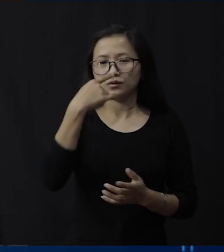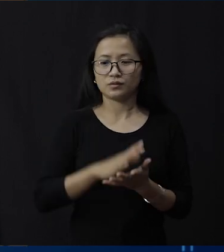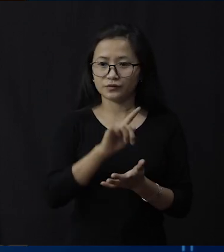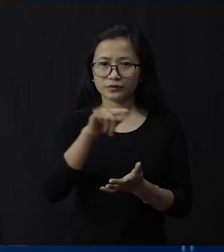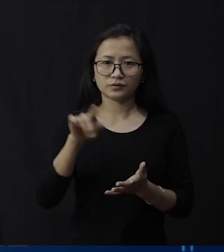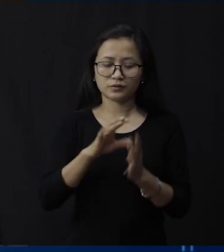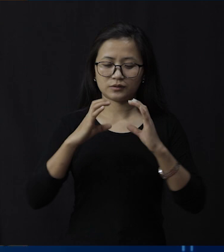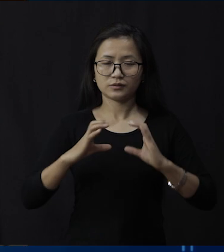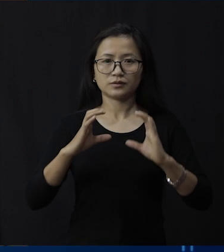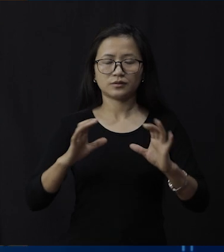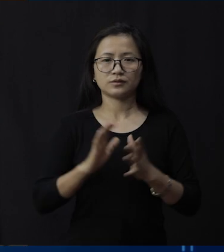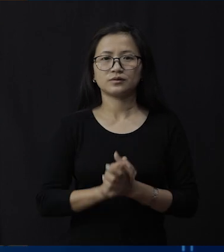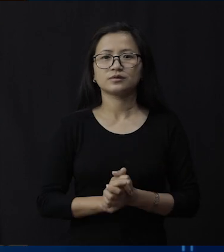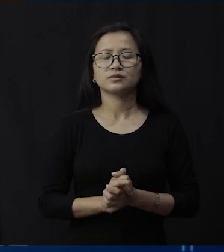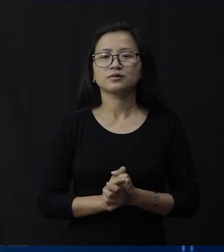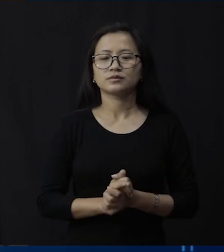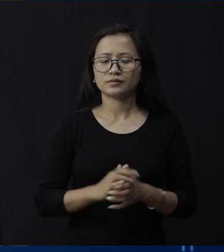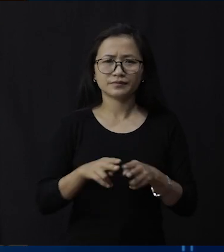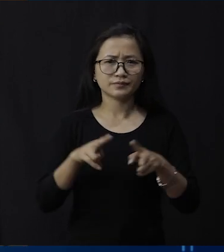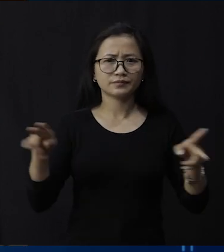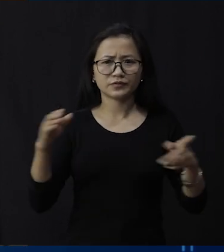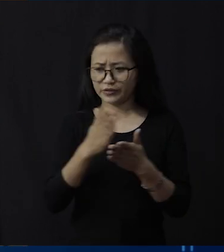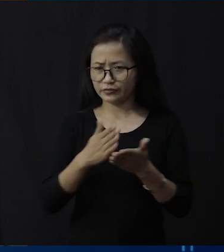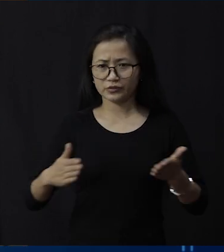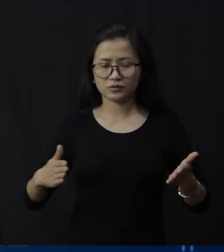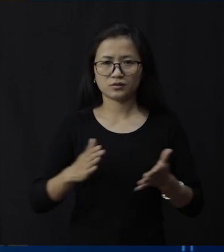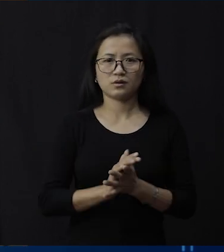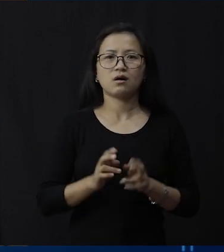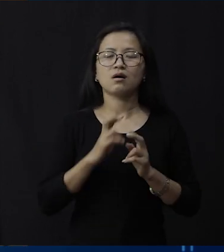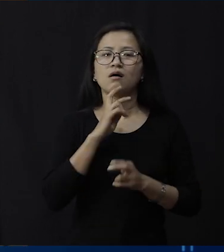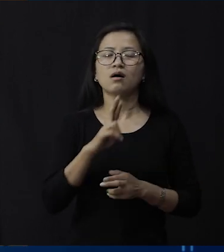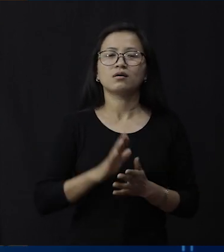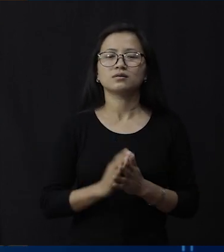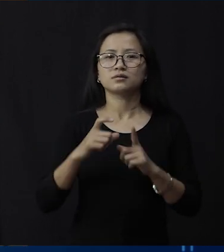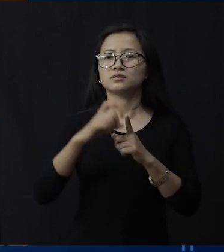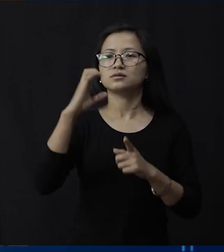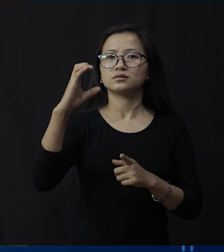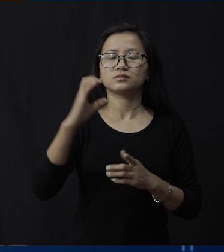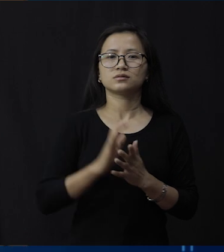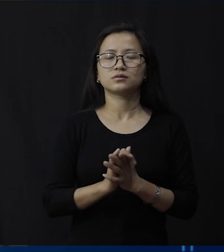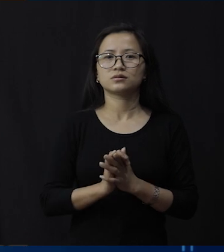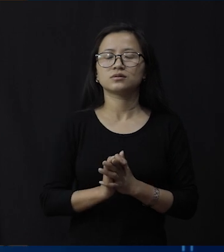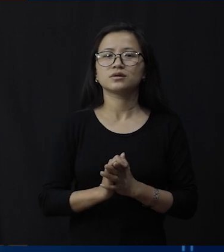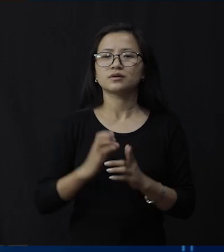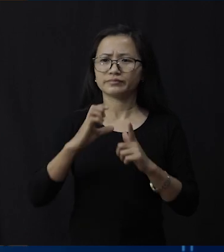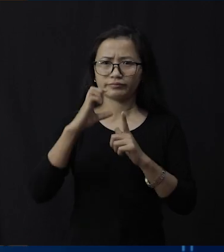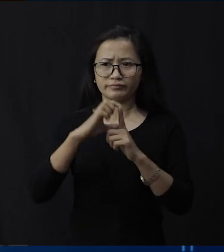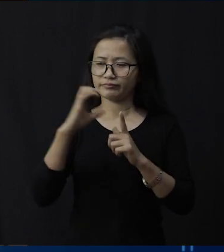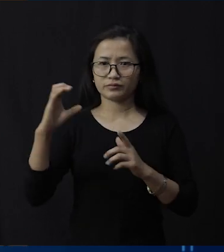take care of these different divisions are DC, okay, District